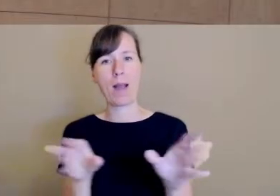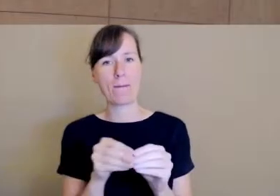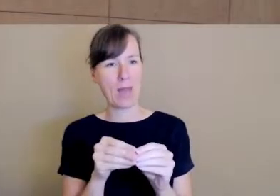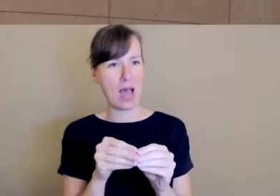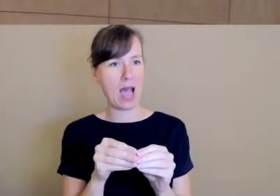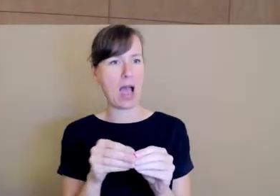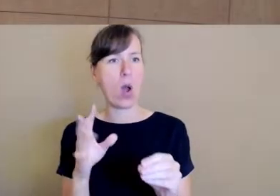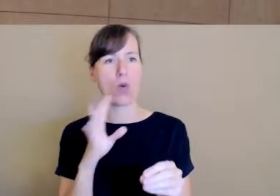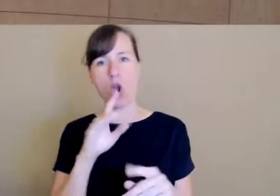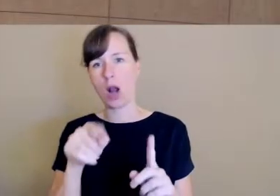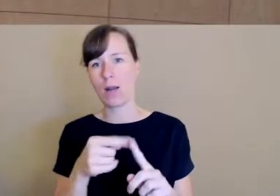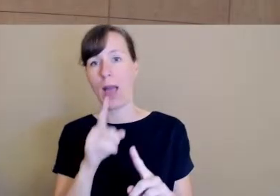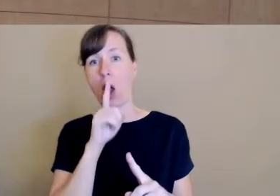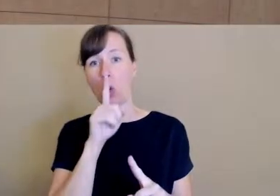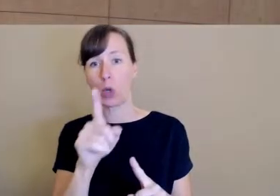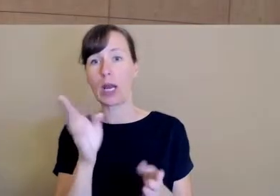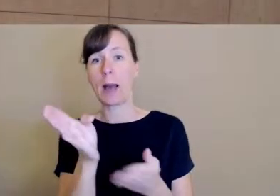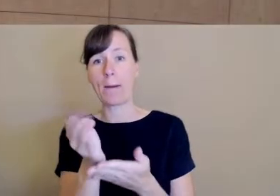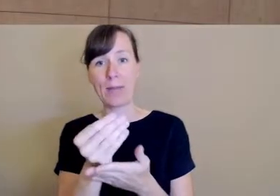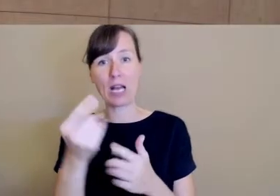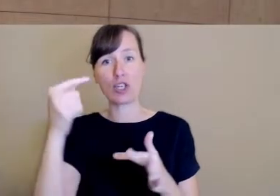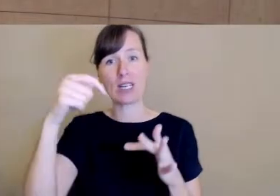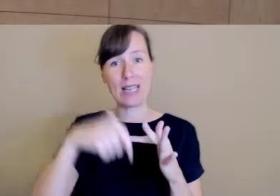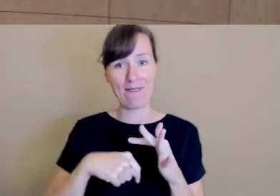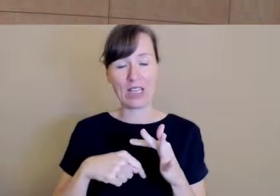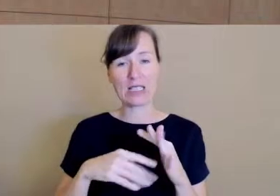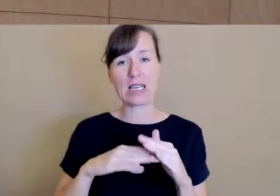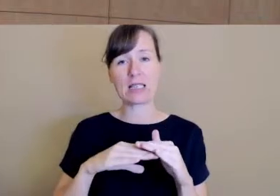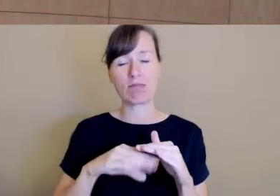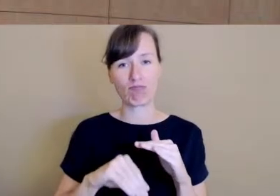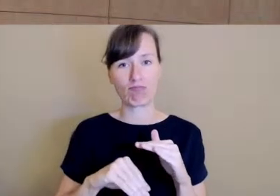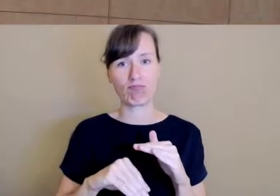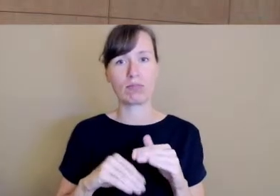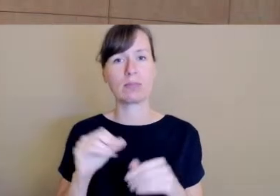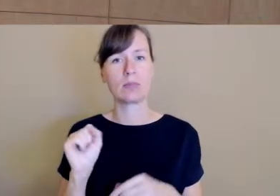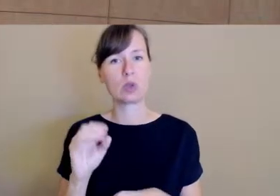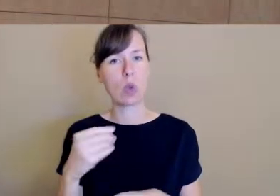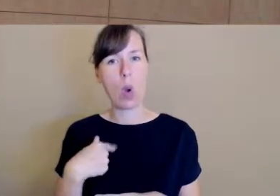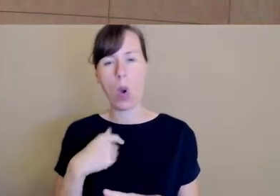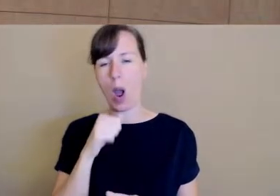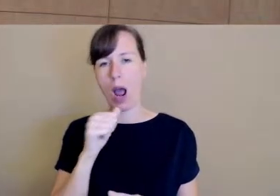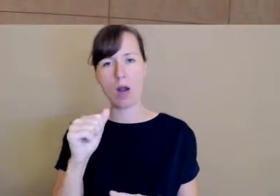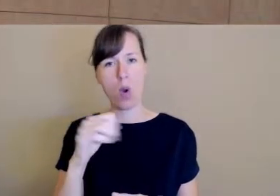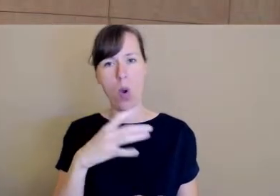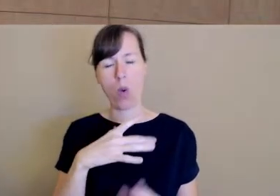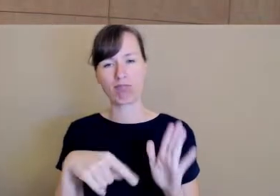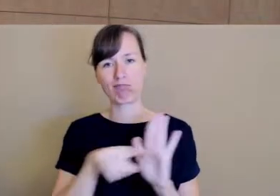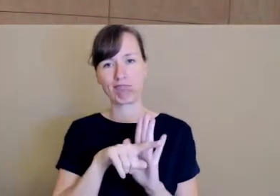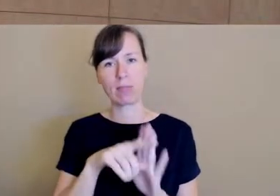very real budget deficit. And so I don't like the idea that we are going to